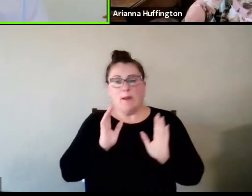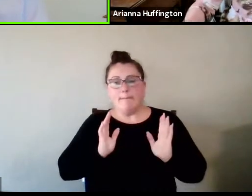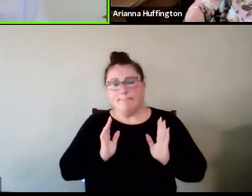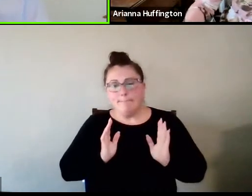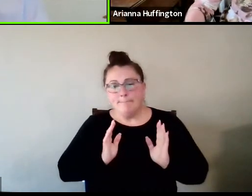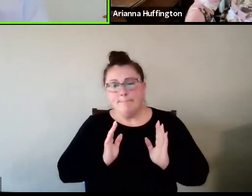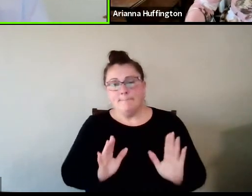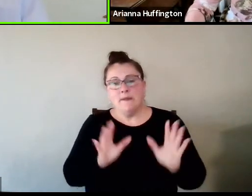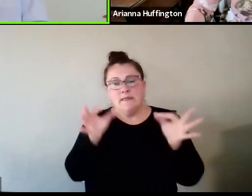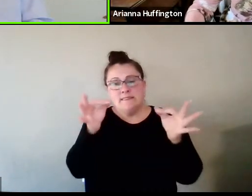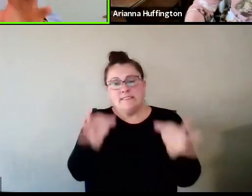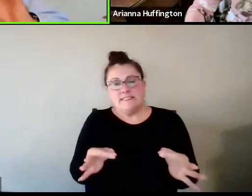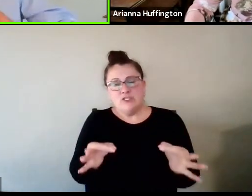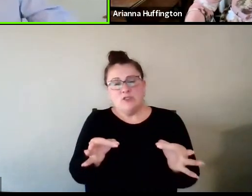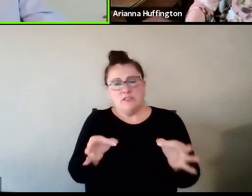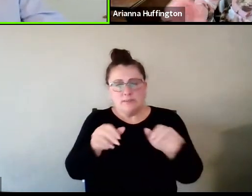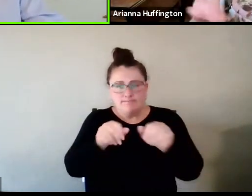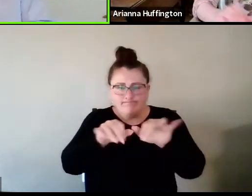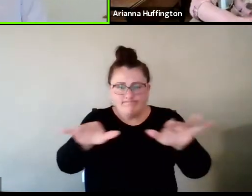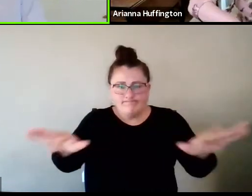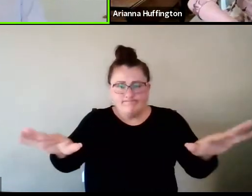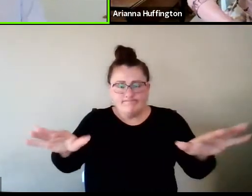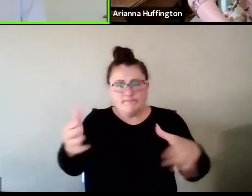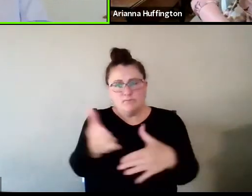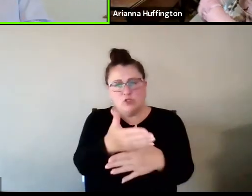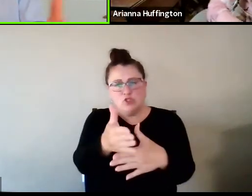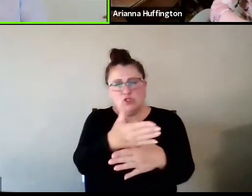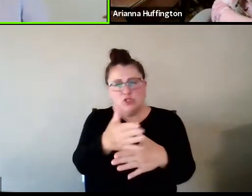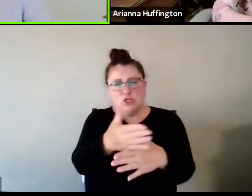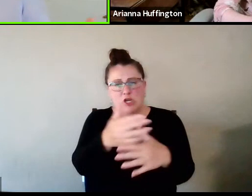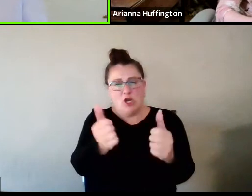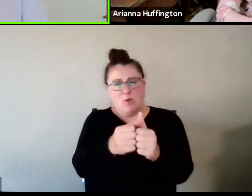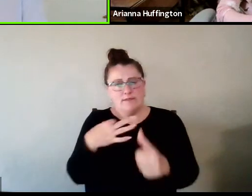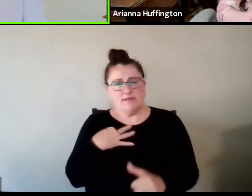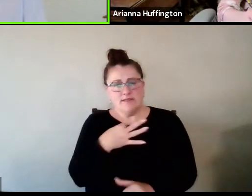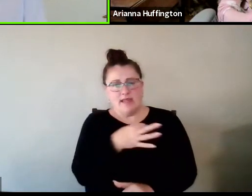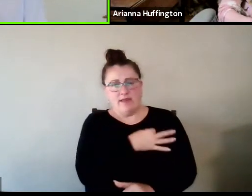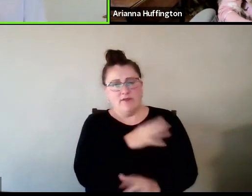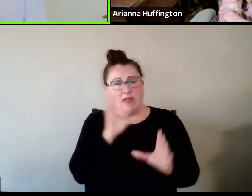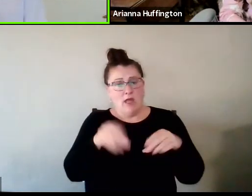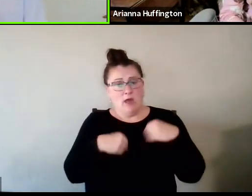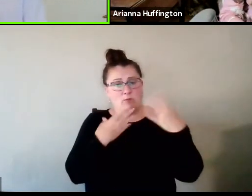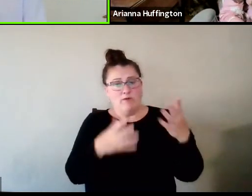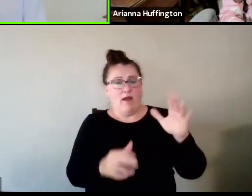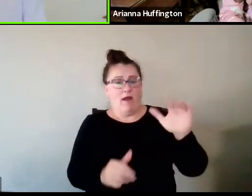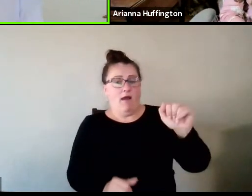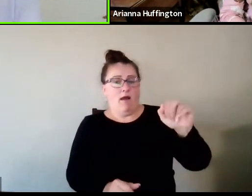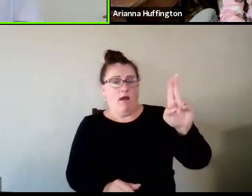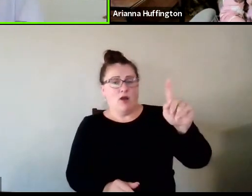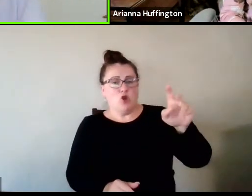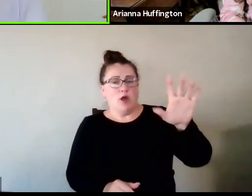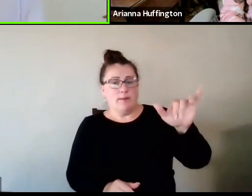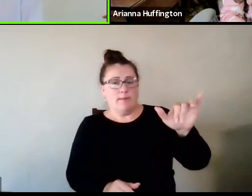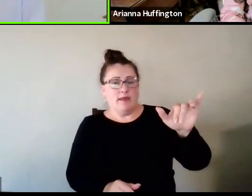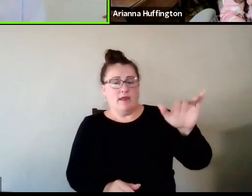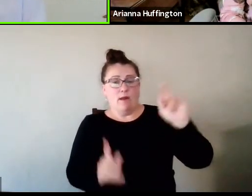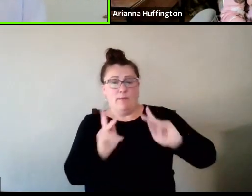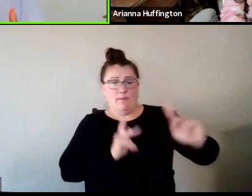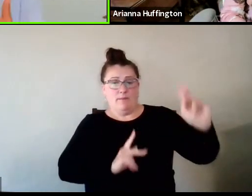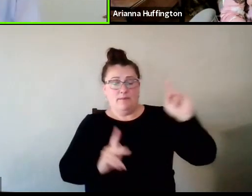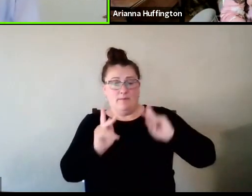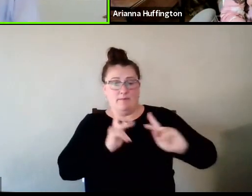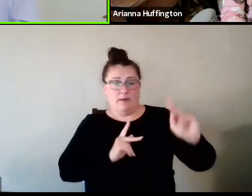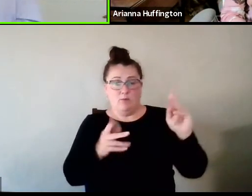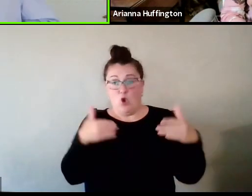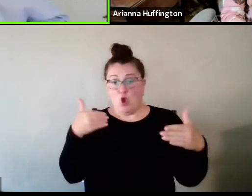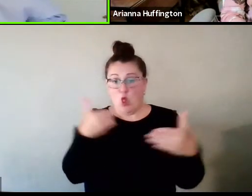many decisions as possible, as far down as possible, and provide, you know, the autonomy for people who are closer to the action.